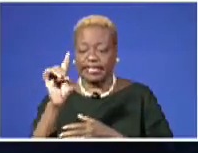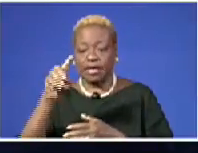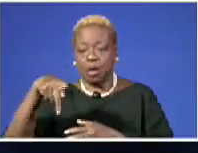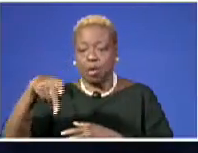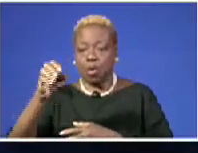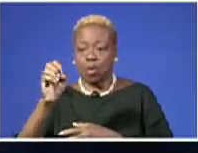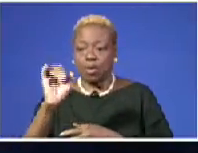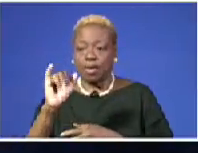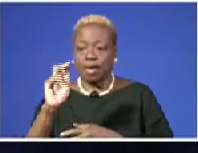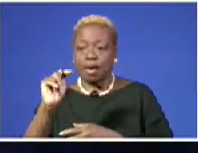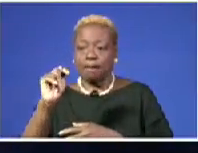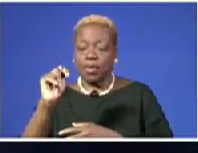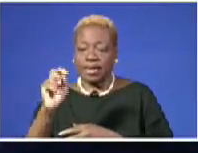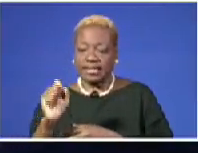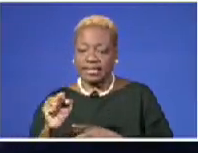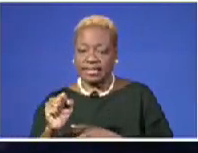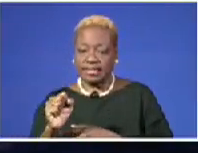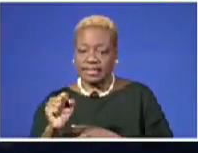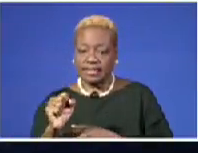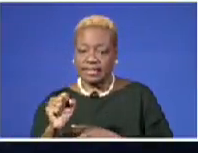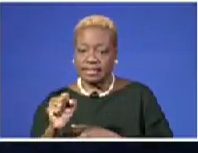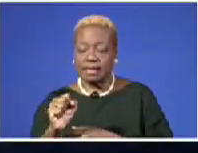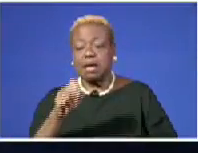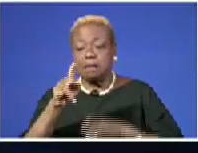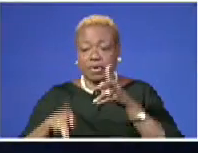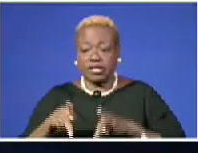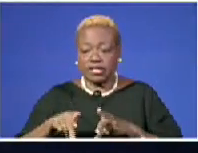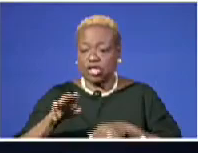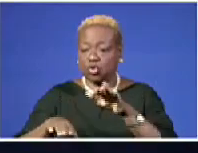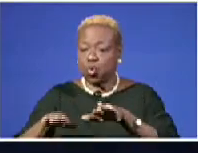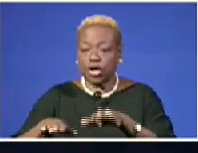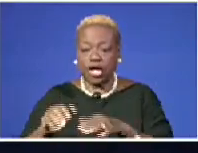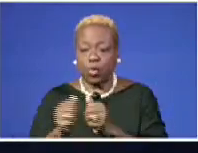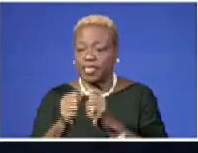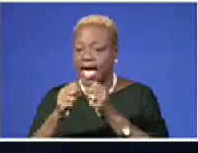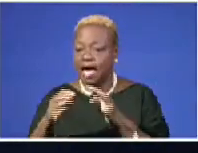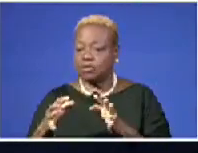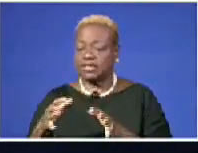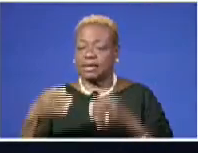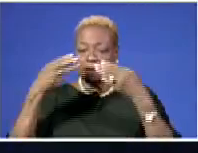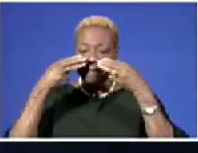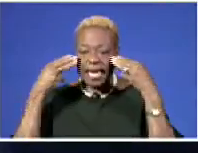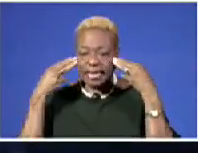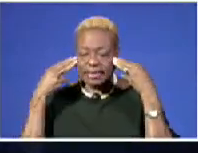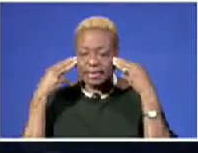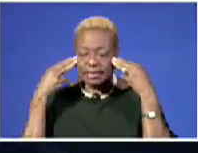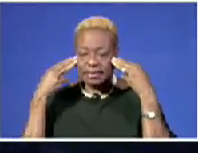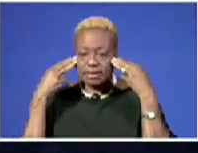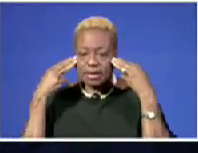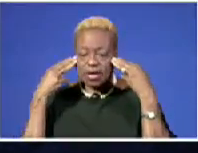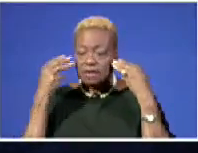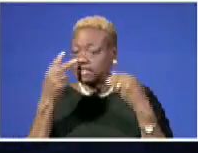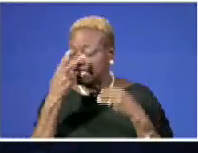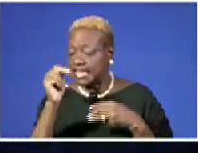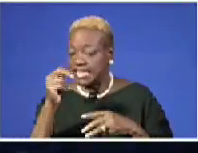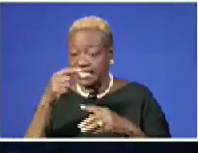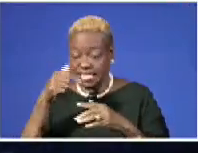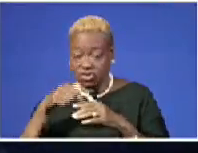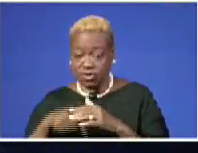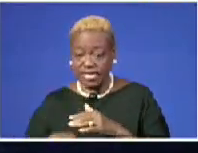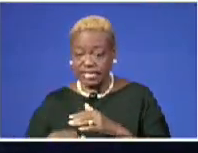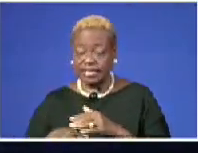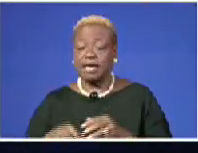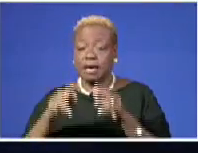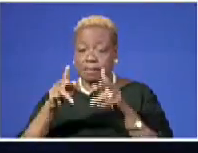giving out citations for persons who were walking around without no mask on. We've seen a decrease in that. We notice that persons are in the